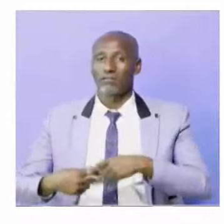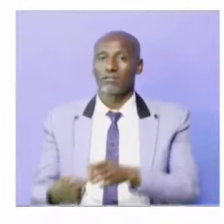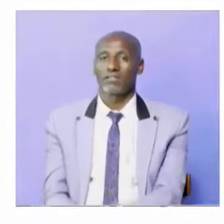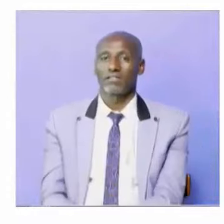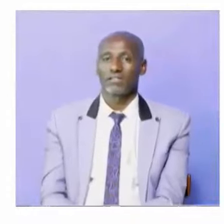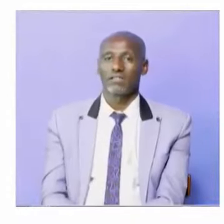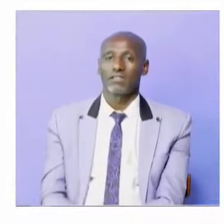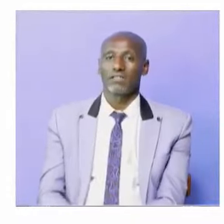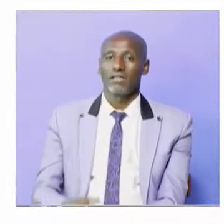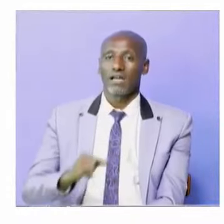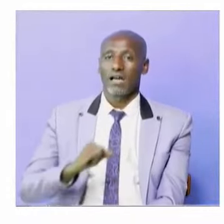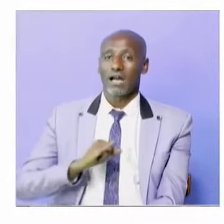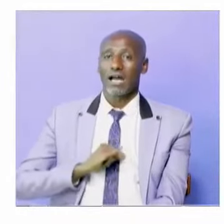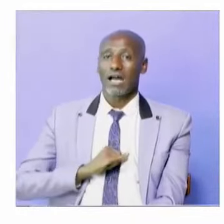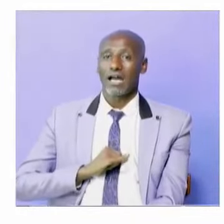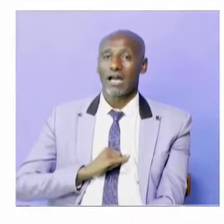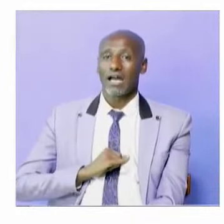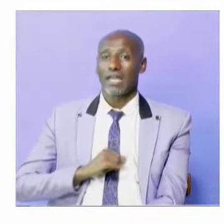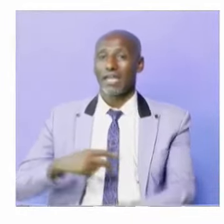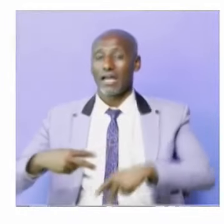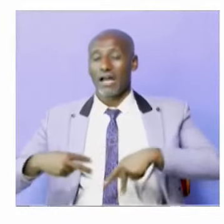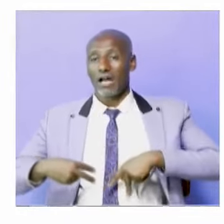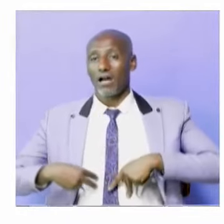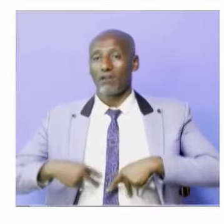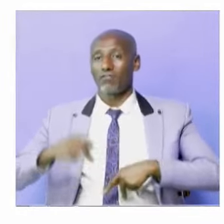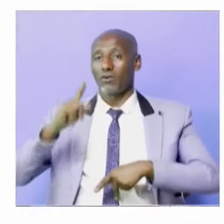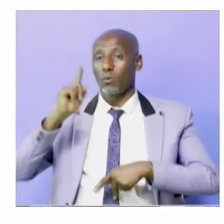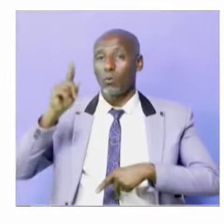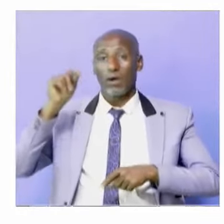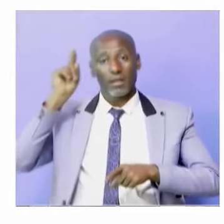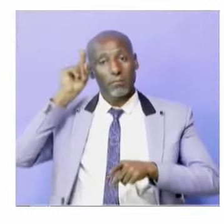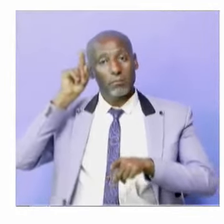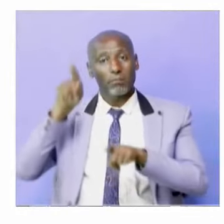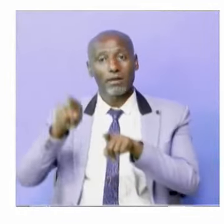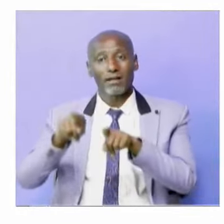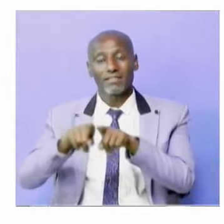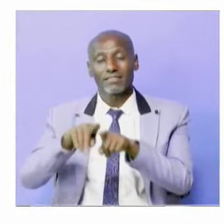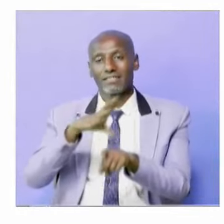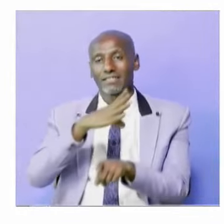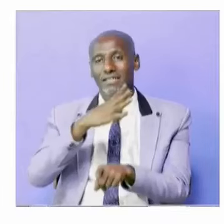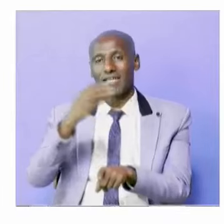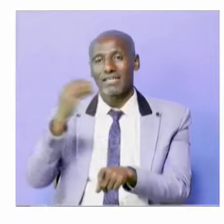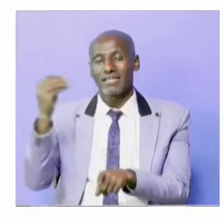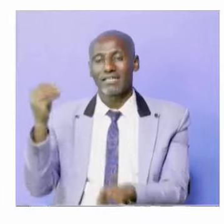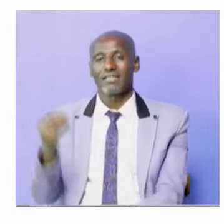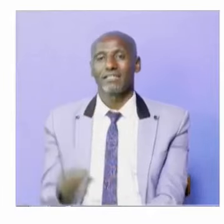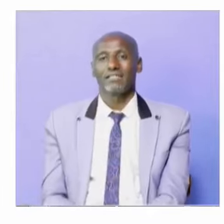should say, I have, okay? I have 1 brother.